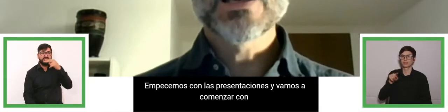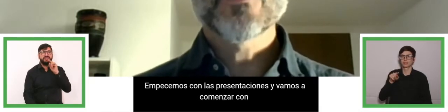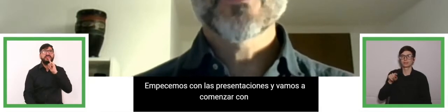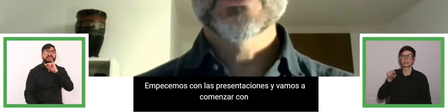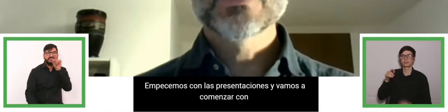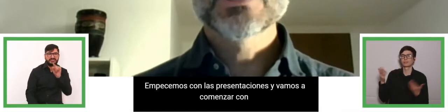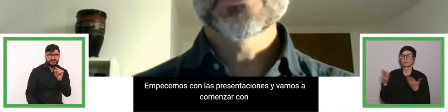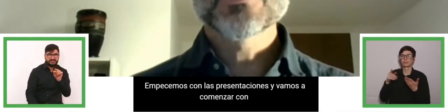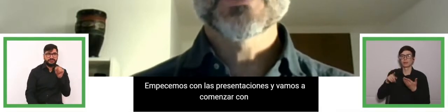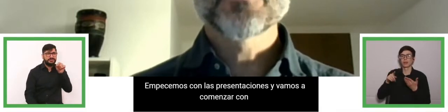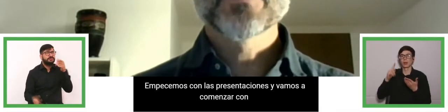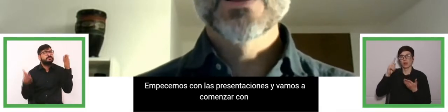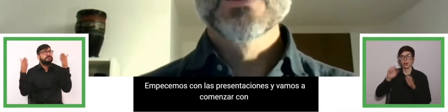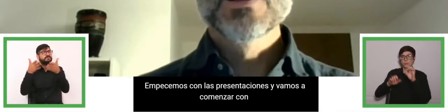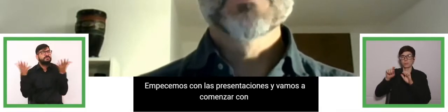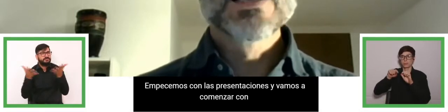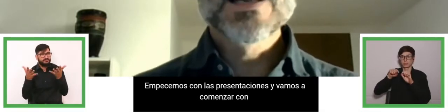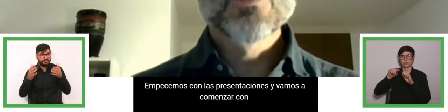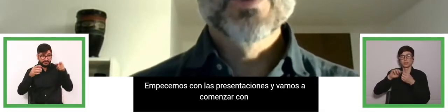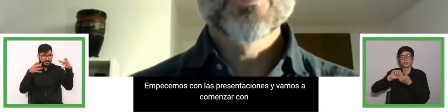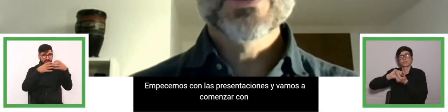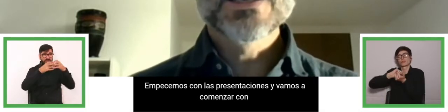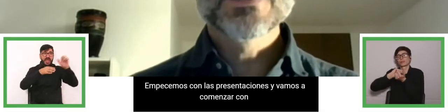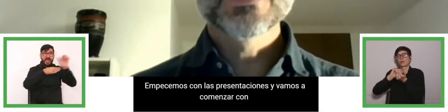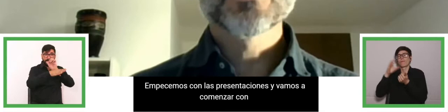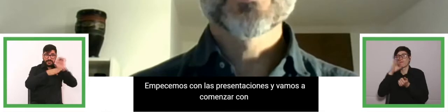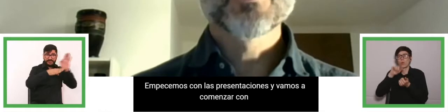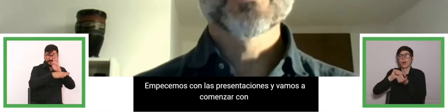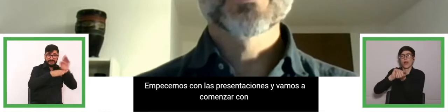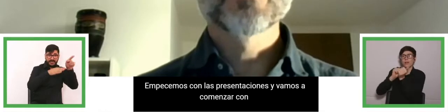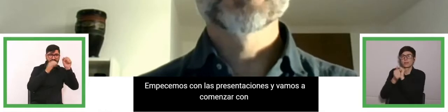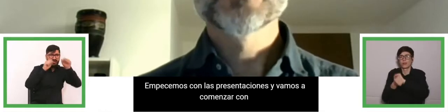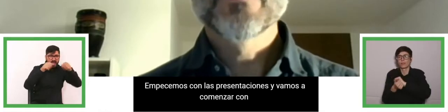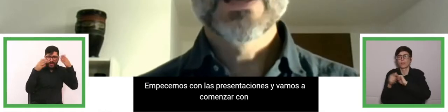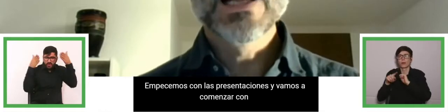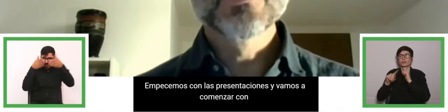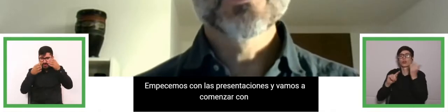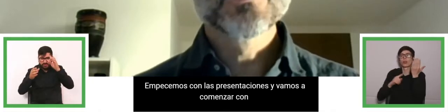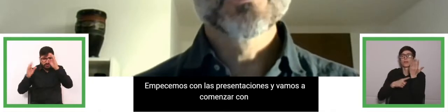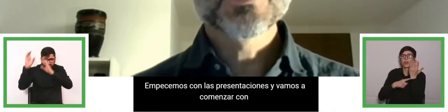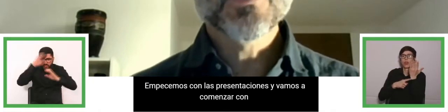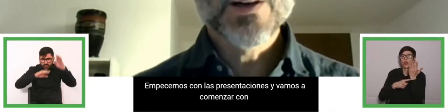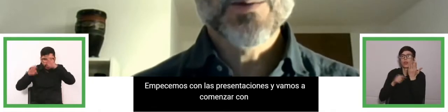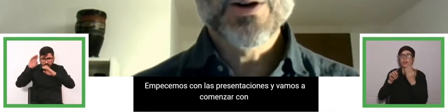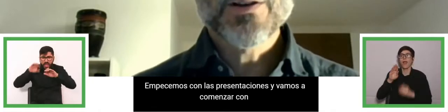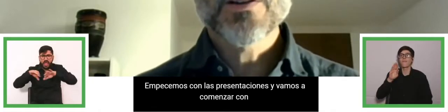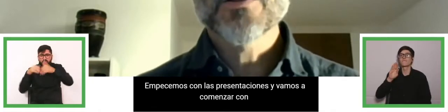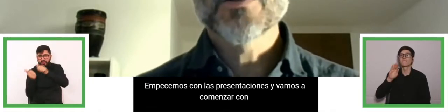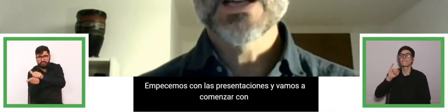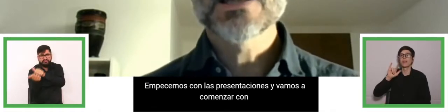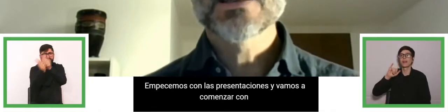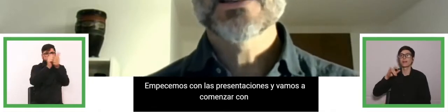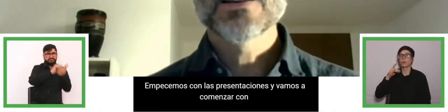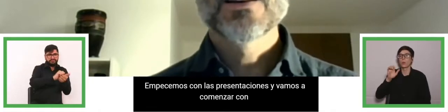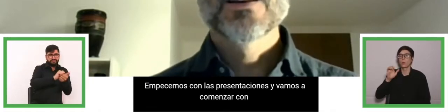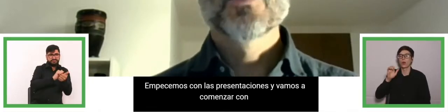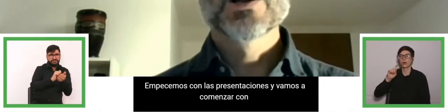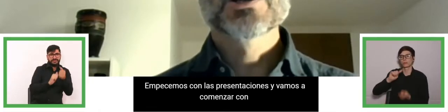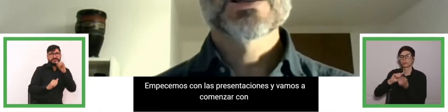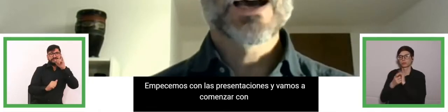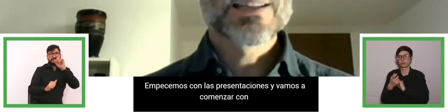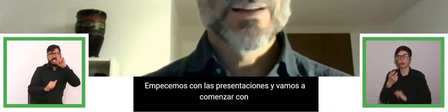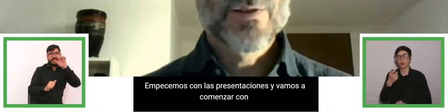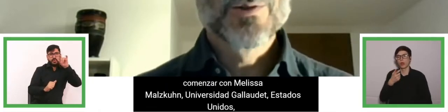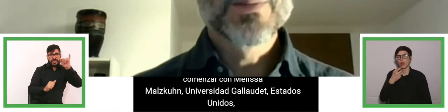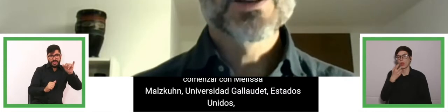young deaf children. Melissa will be presenting the program VL2 Storybook Created,